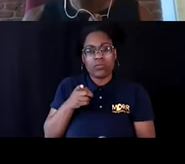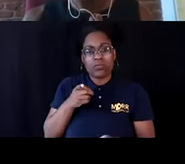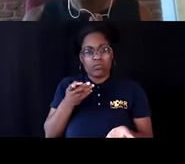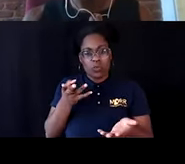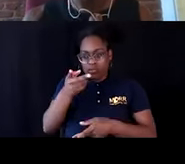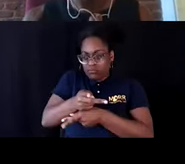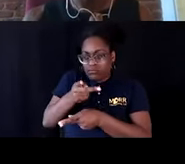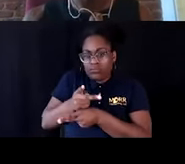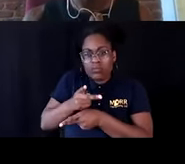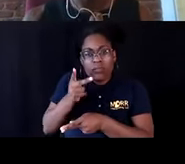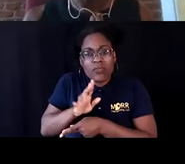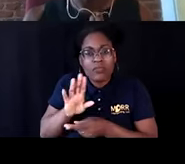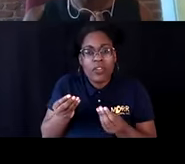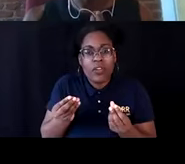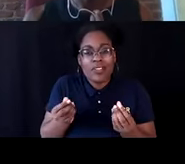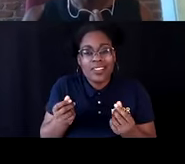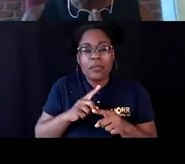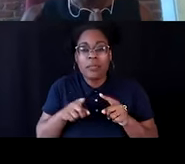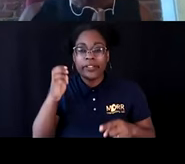did.